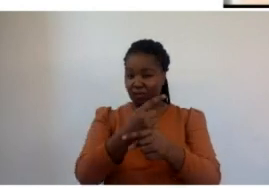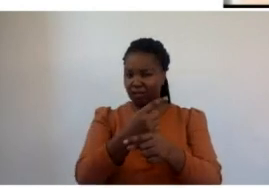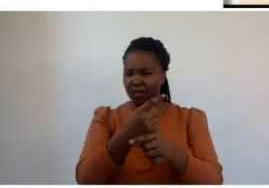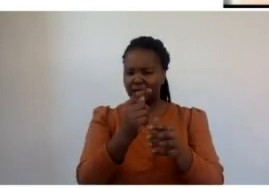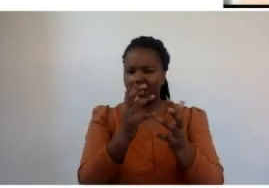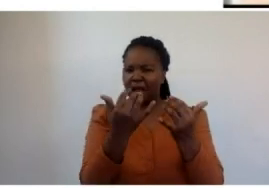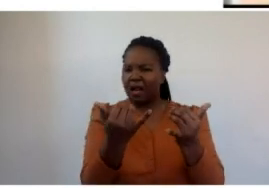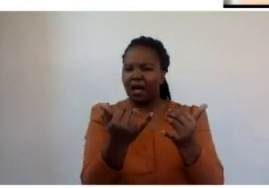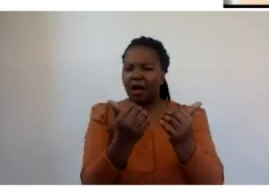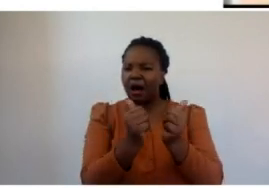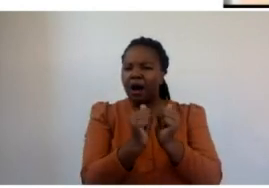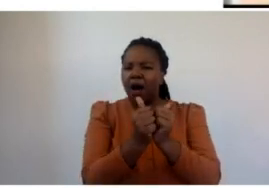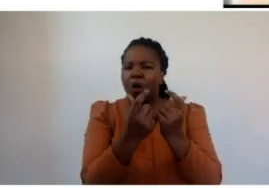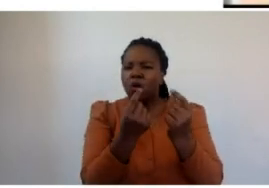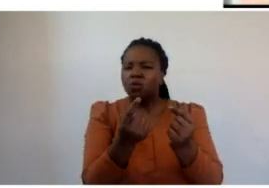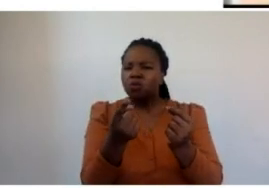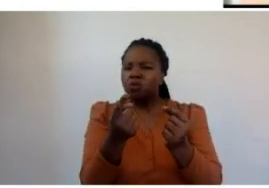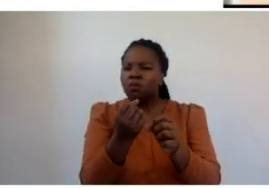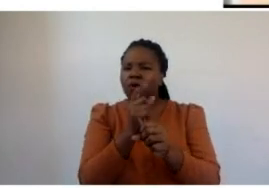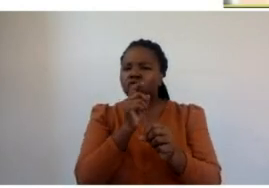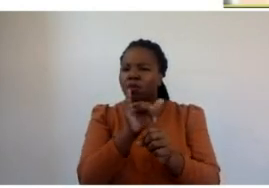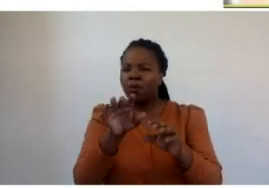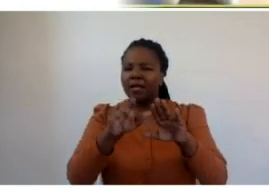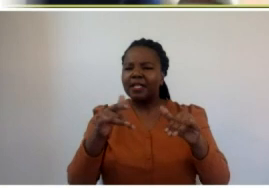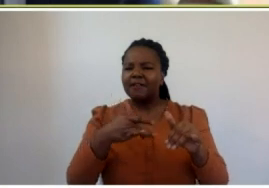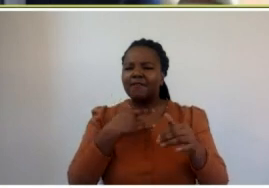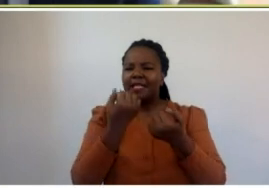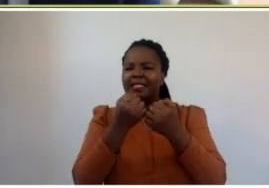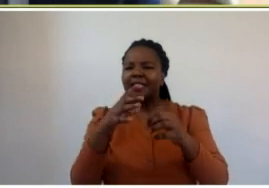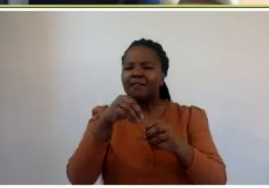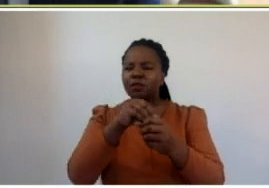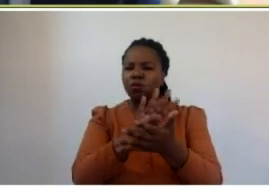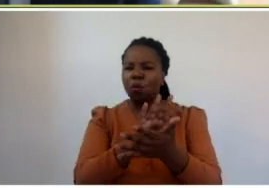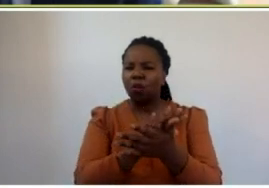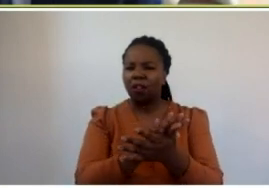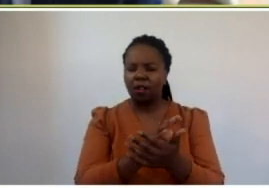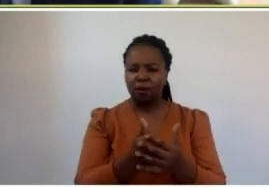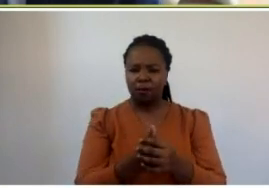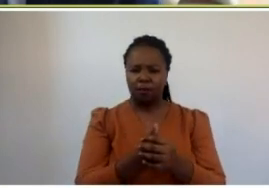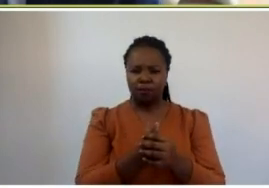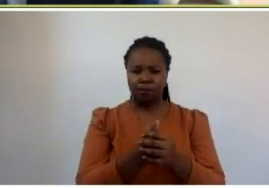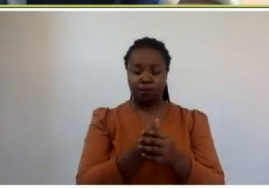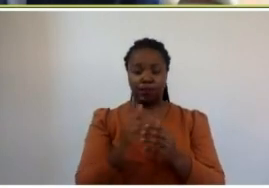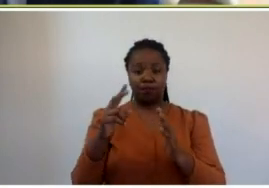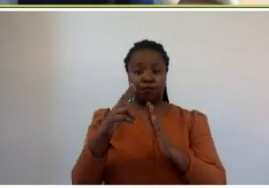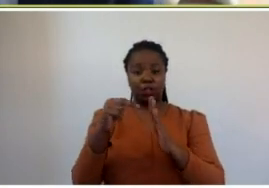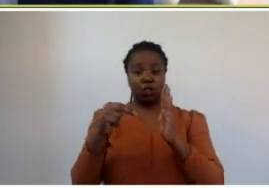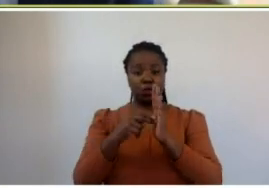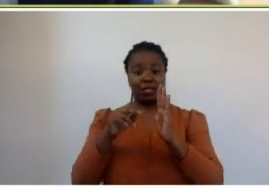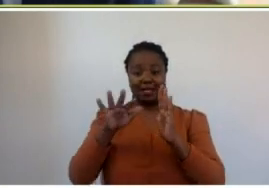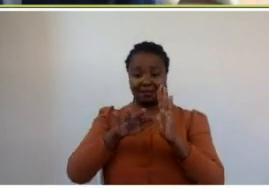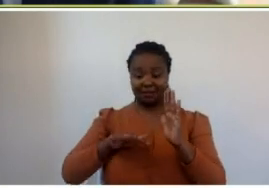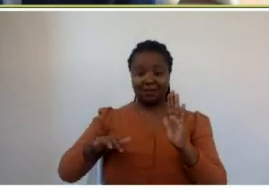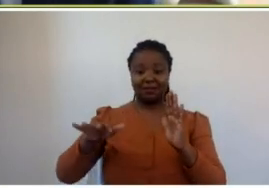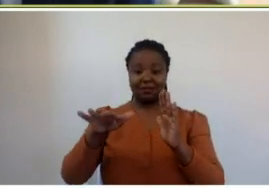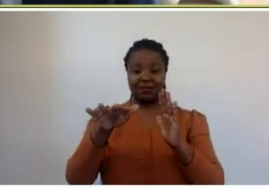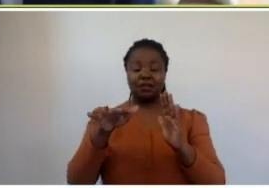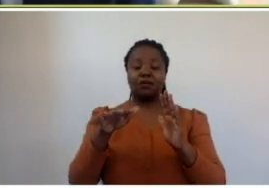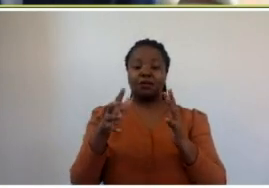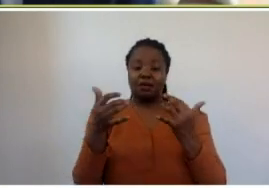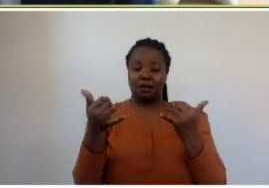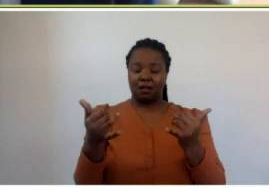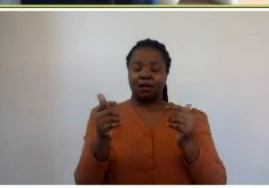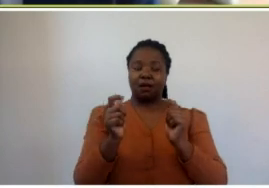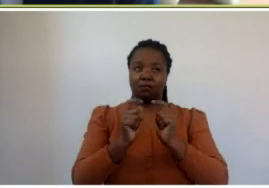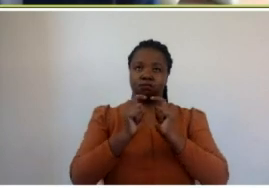safe in school? And thanks, David. The figure from New Zealand is indeed startling. But for those of